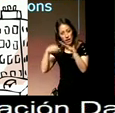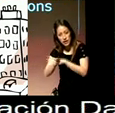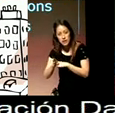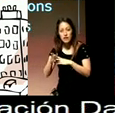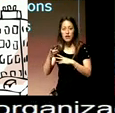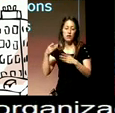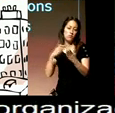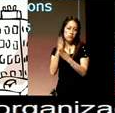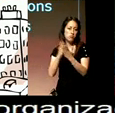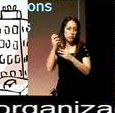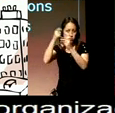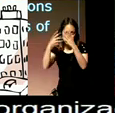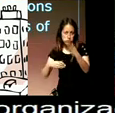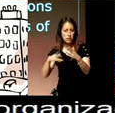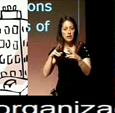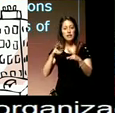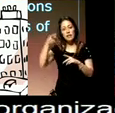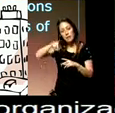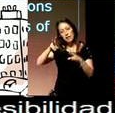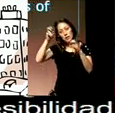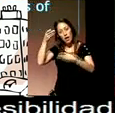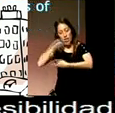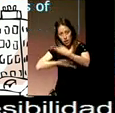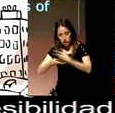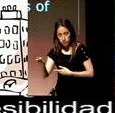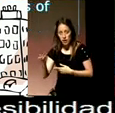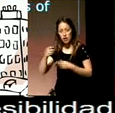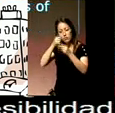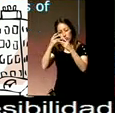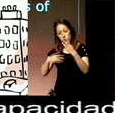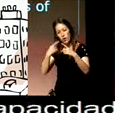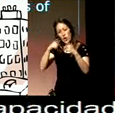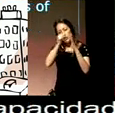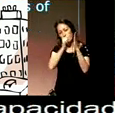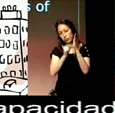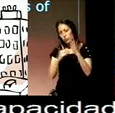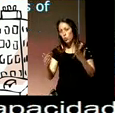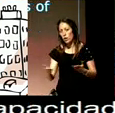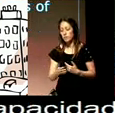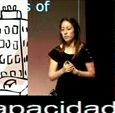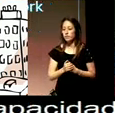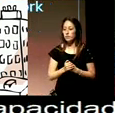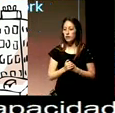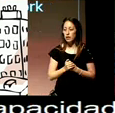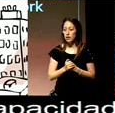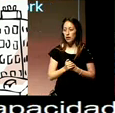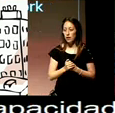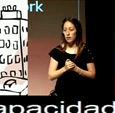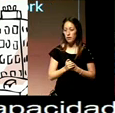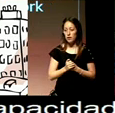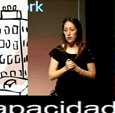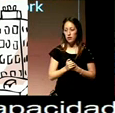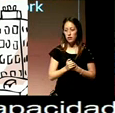disability. The Labour Market Holiday Fund work with different aspects on